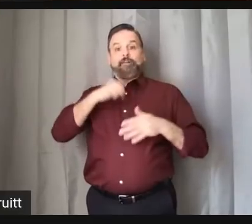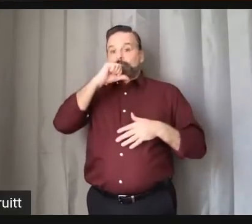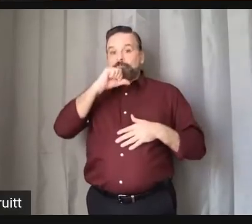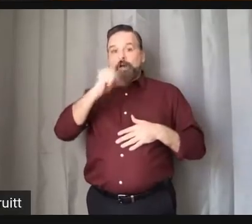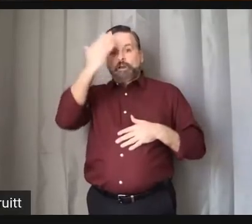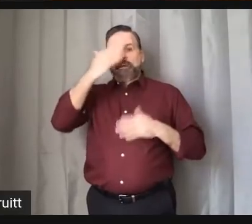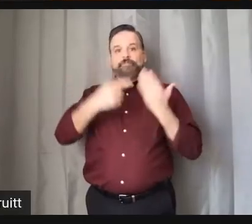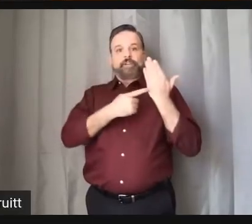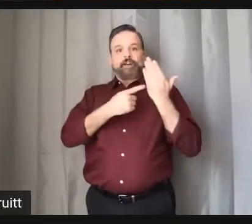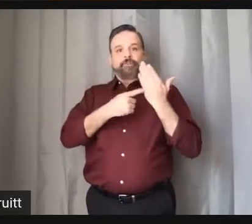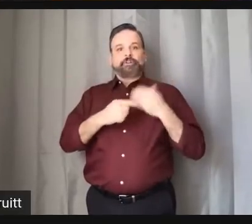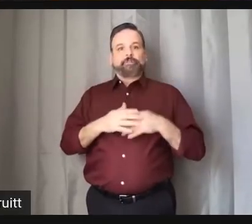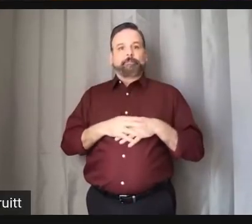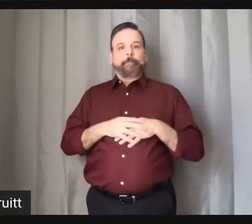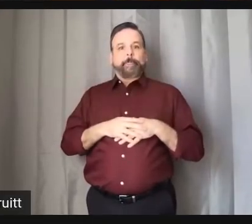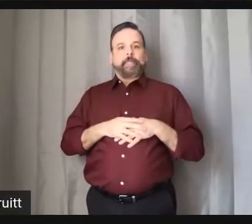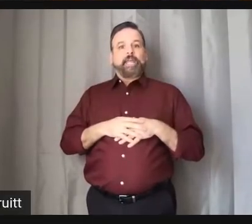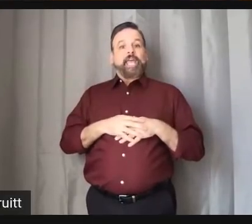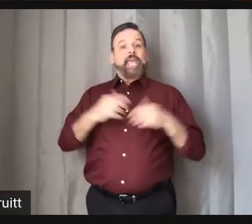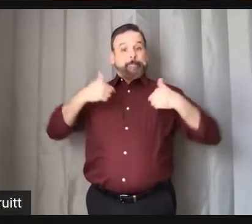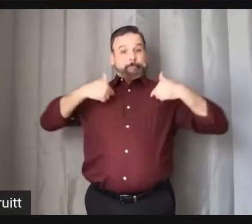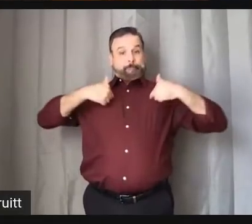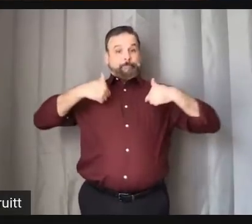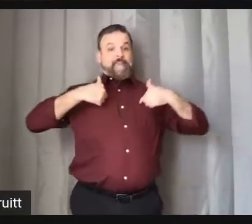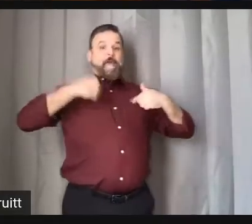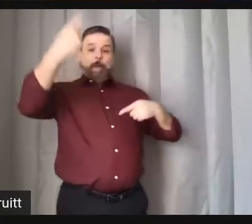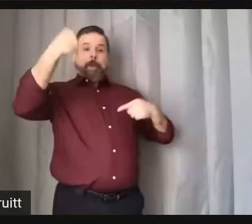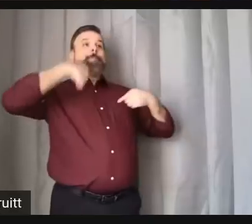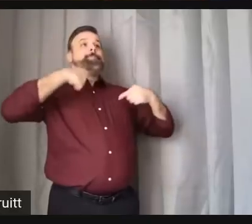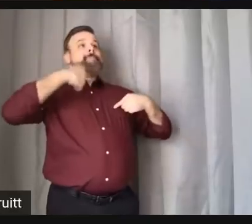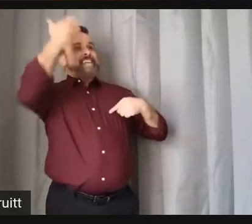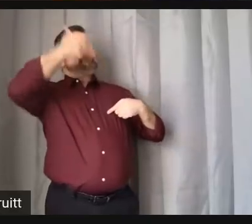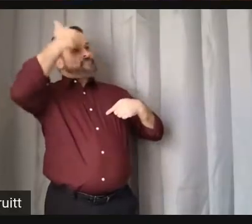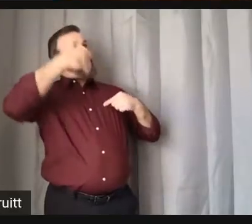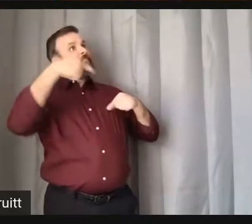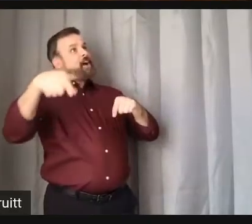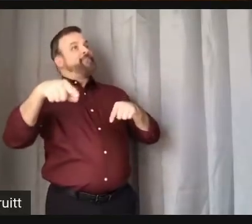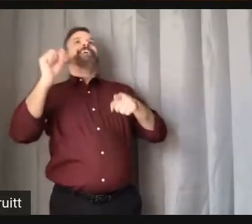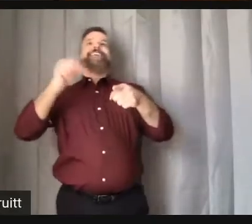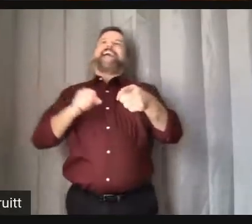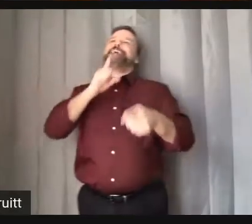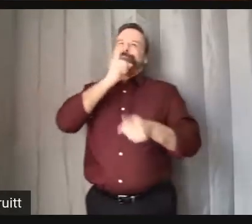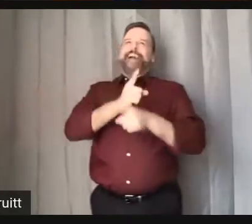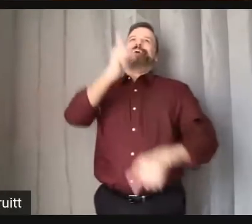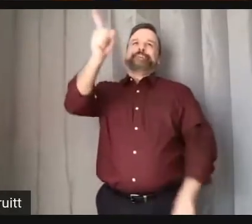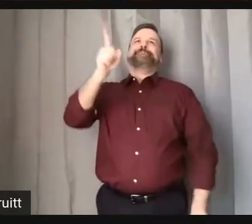I got lucky. And you put me on it. Yeah, that's Daniel.